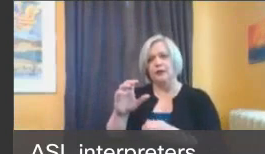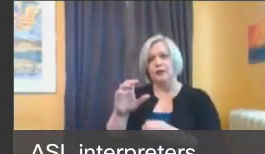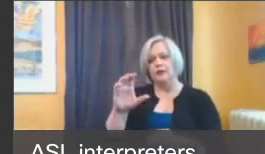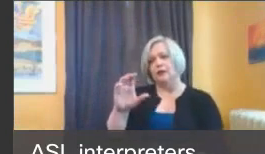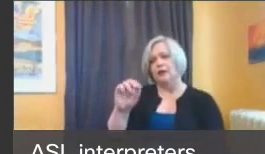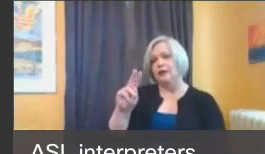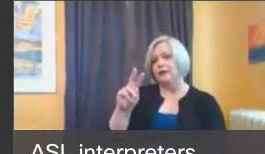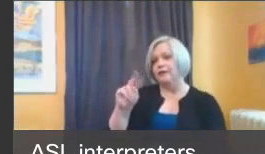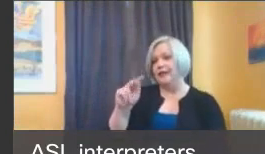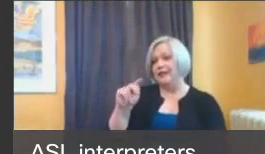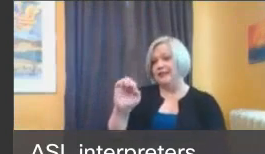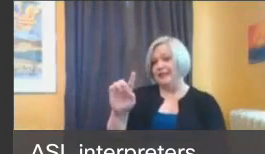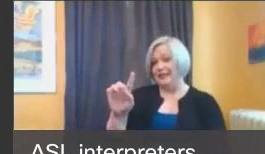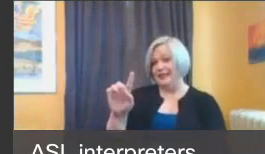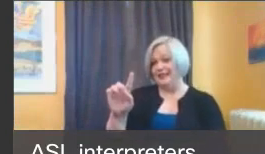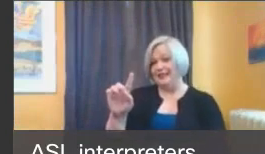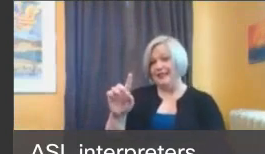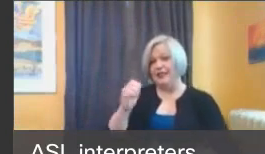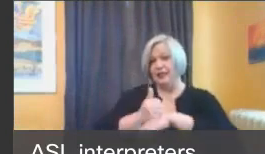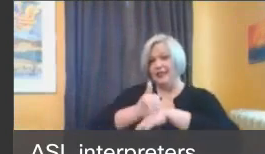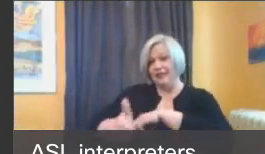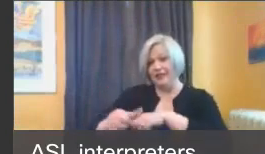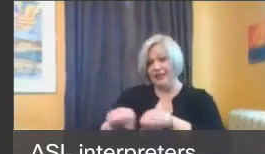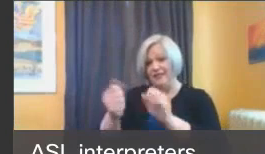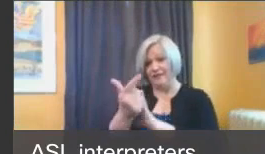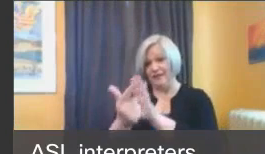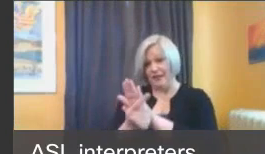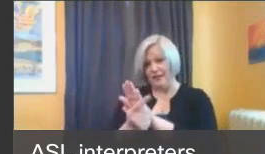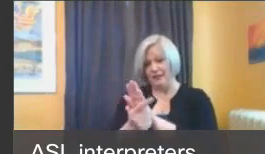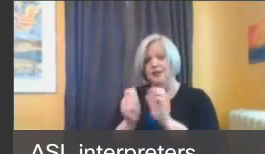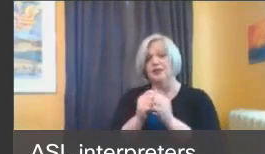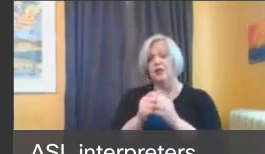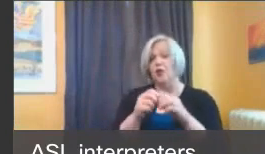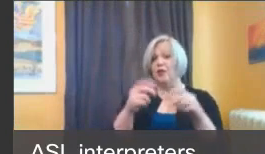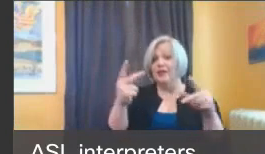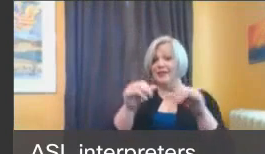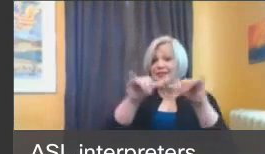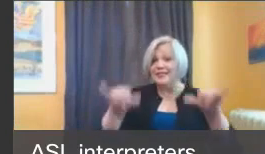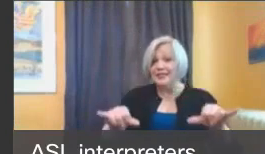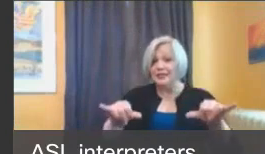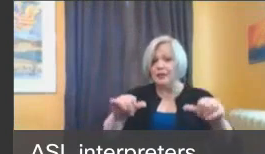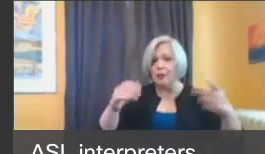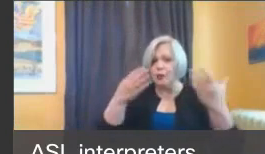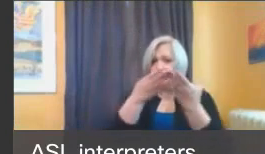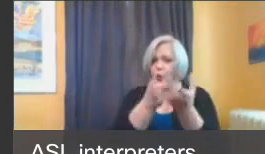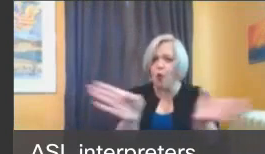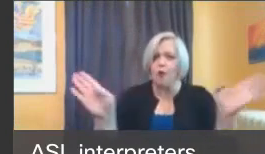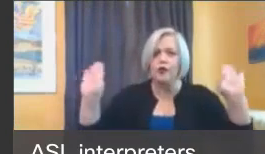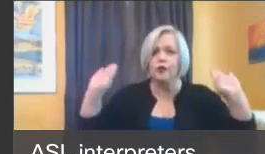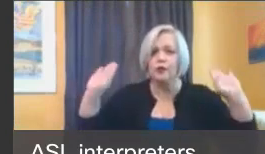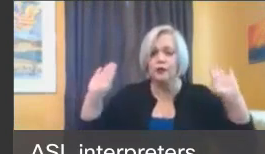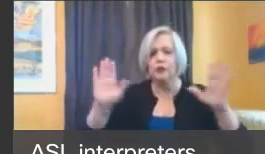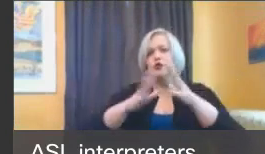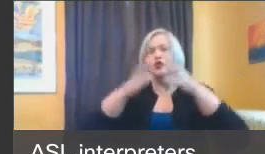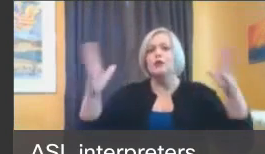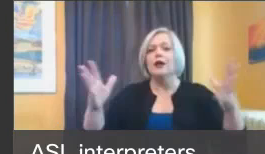convicted felons, right? And so the algorithm was overbroad in order to capture those individuals, and it resulted in a large amount of people of